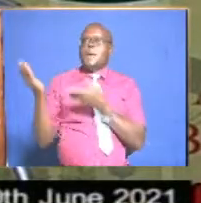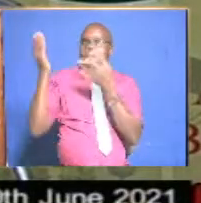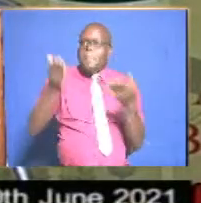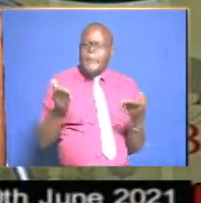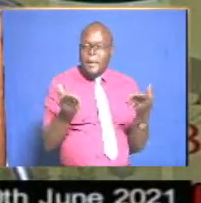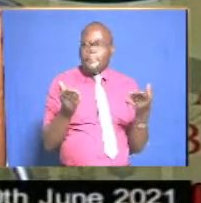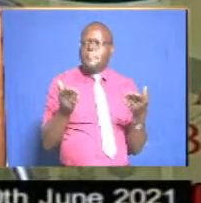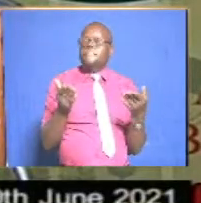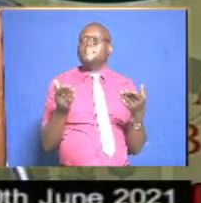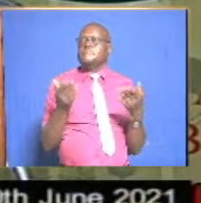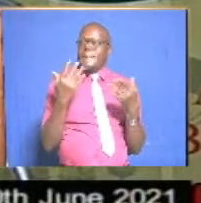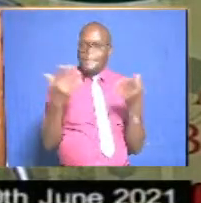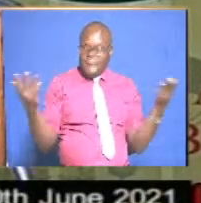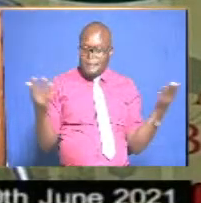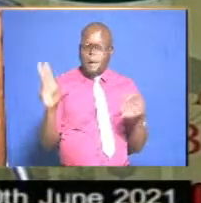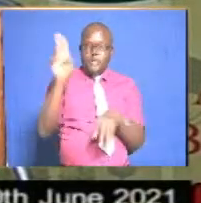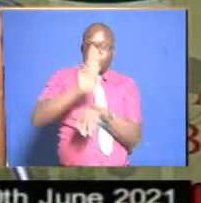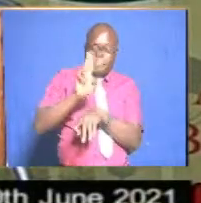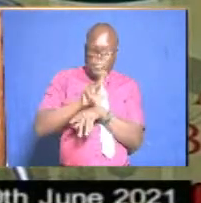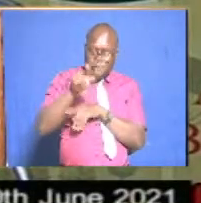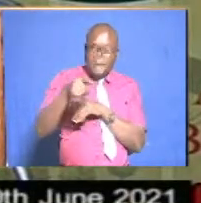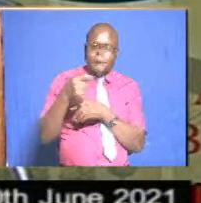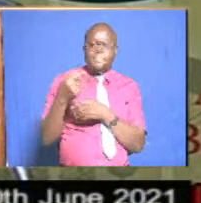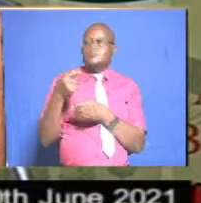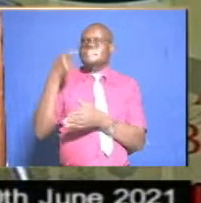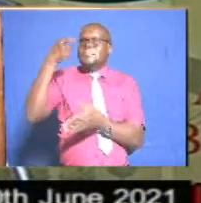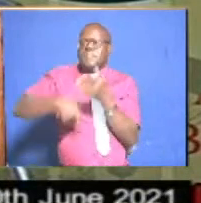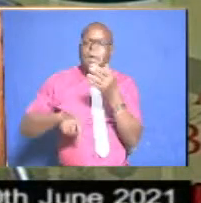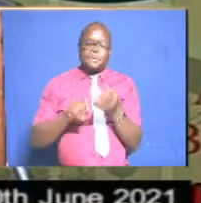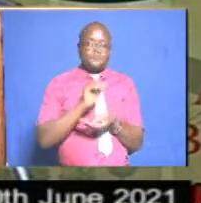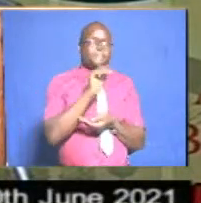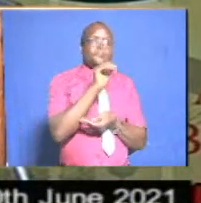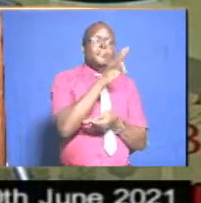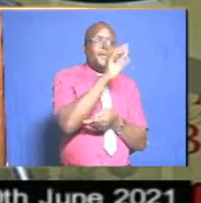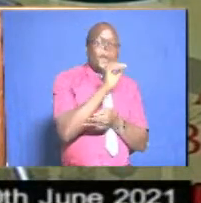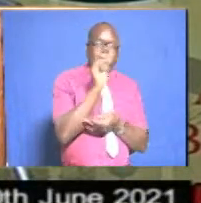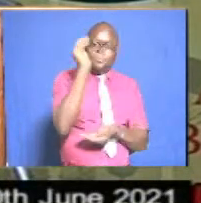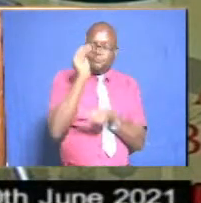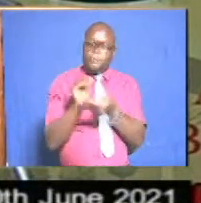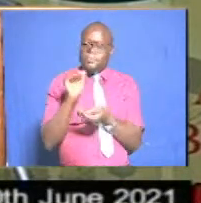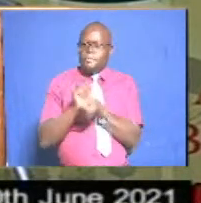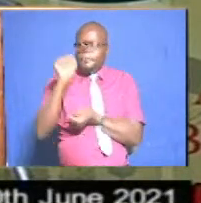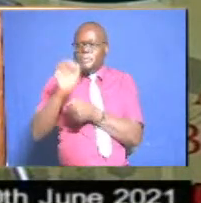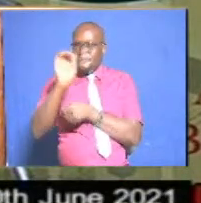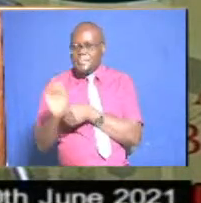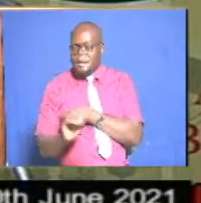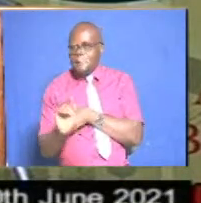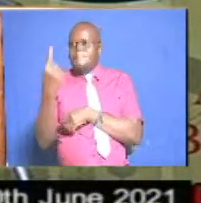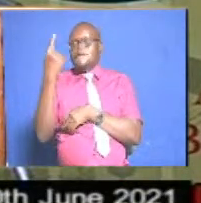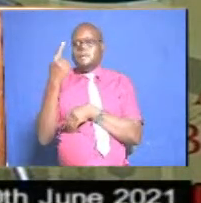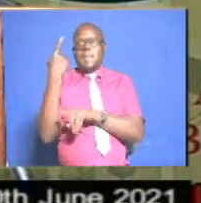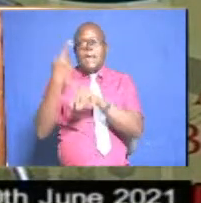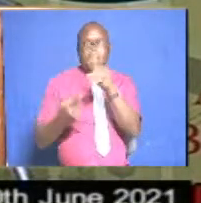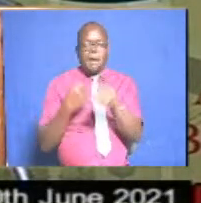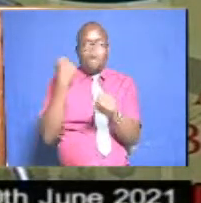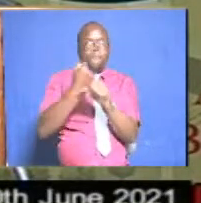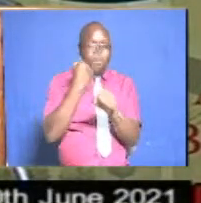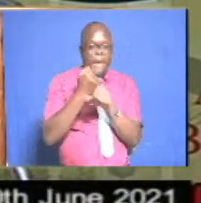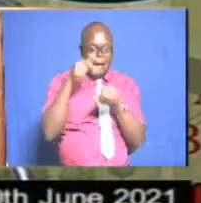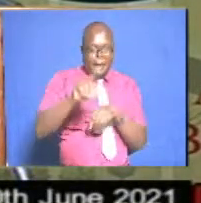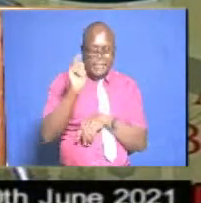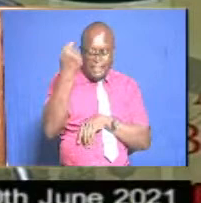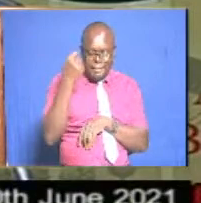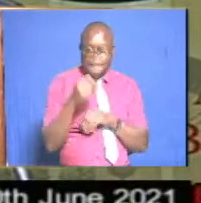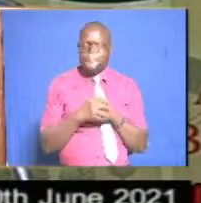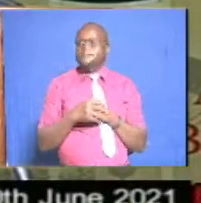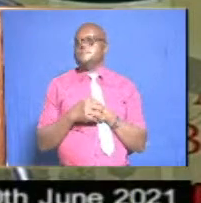complete knockdown kits, and reduced corporate tax from 30 to 15% for the first 5 years of operation. I am pleased to